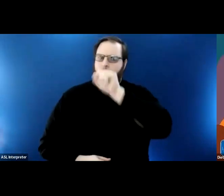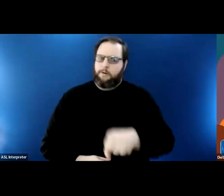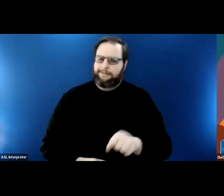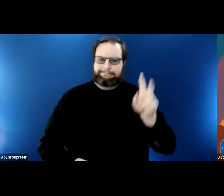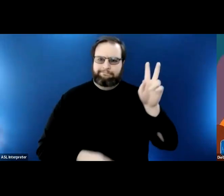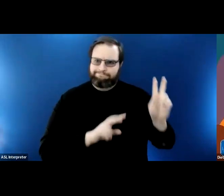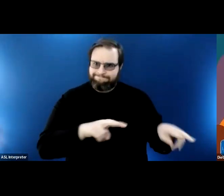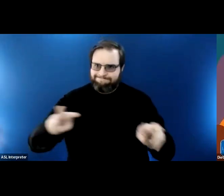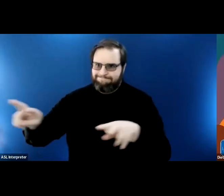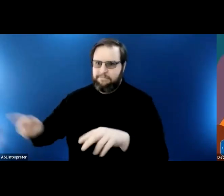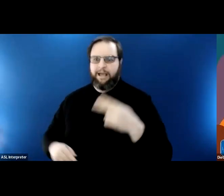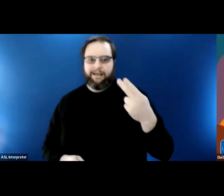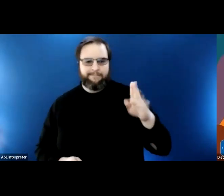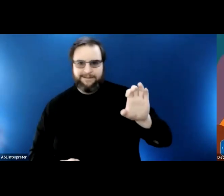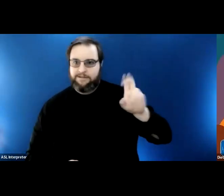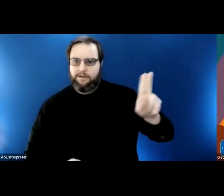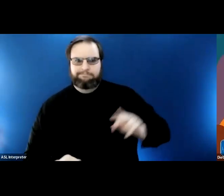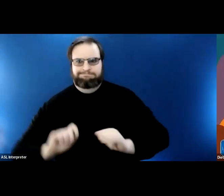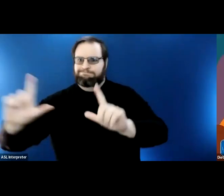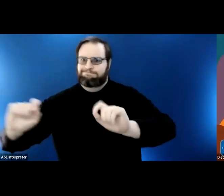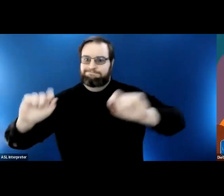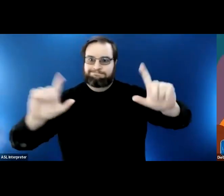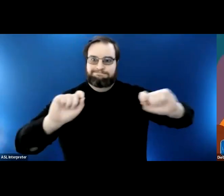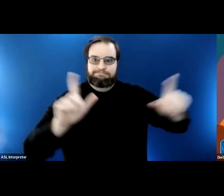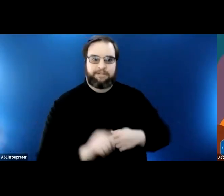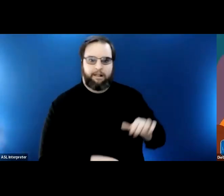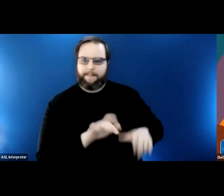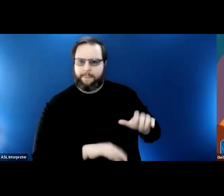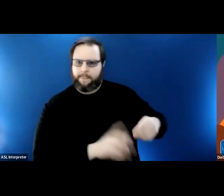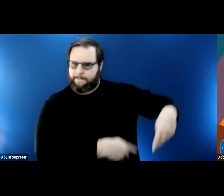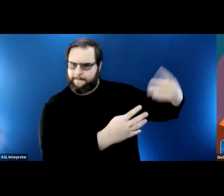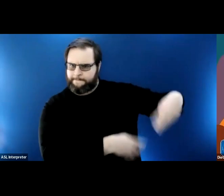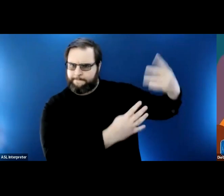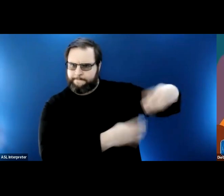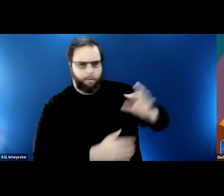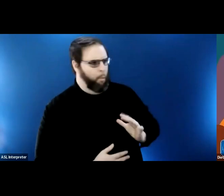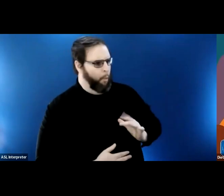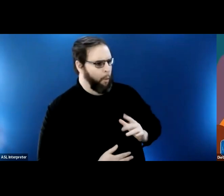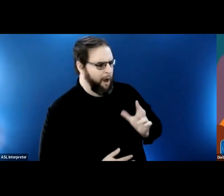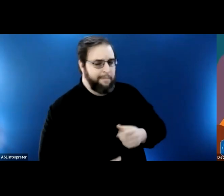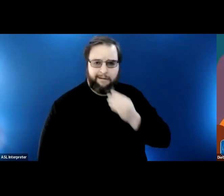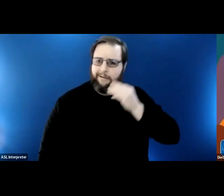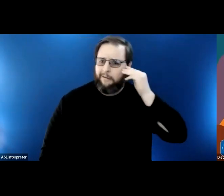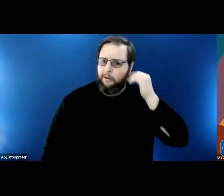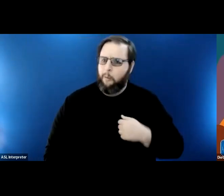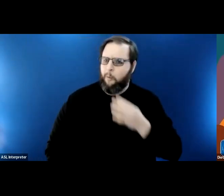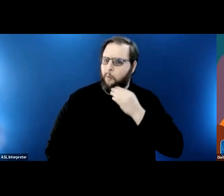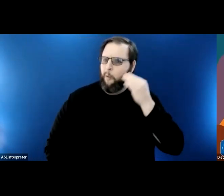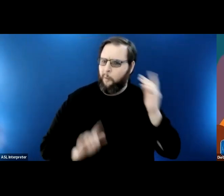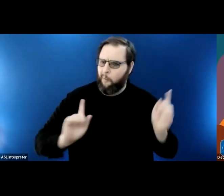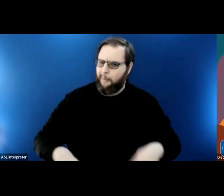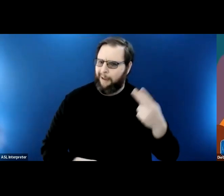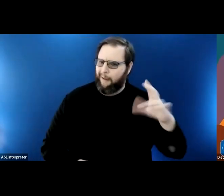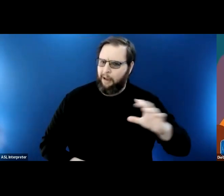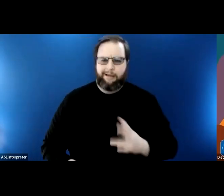of these HBCUs coming through with the chat. I feel like I'm at home or at a homecoming. So keep